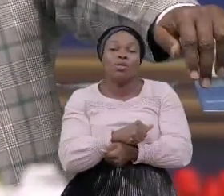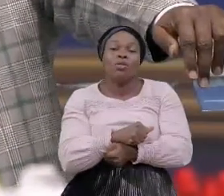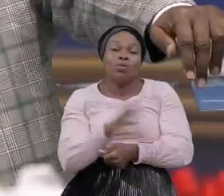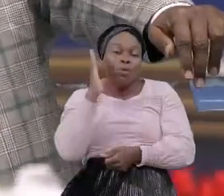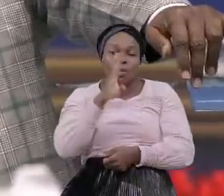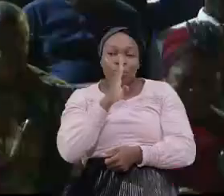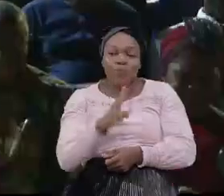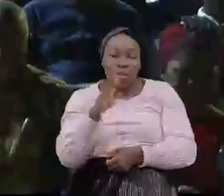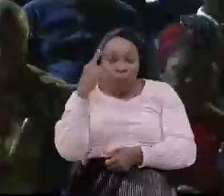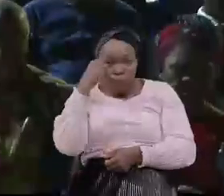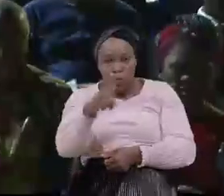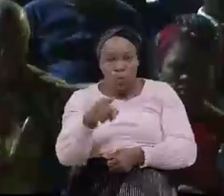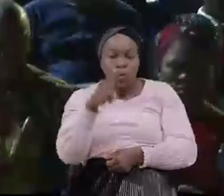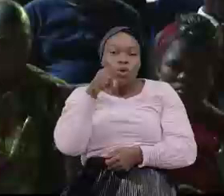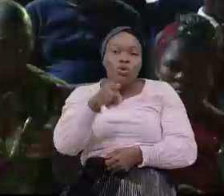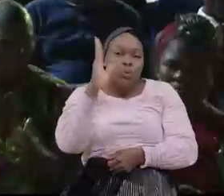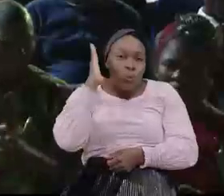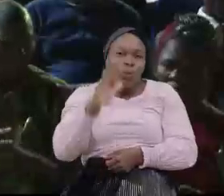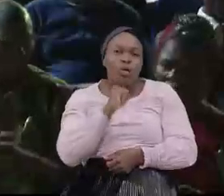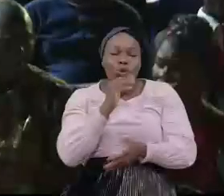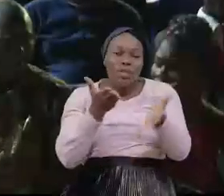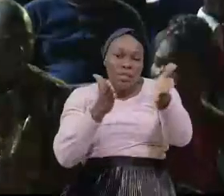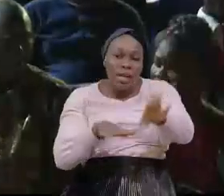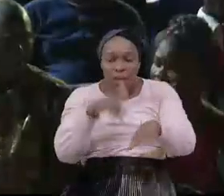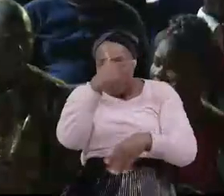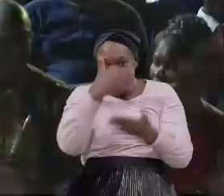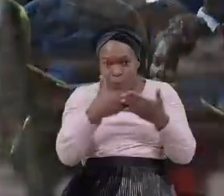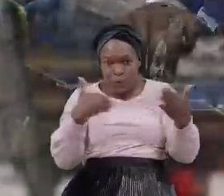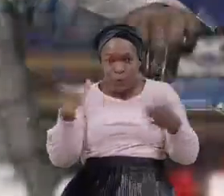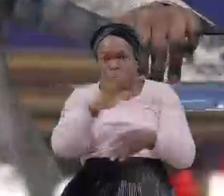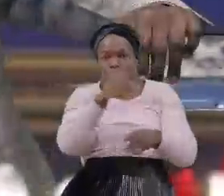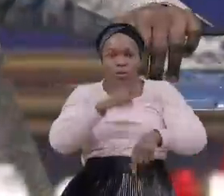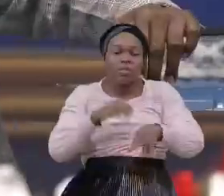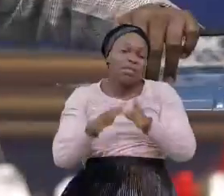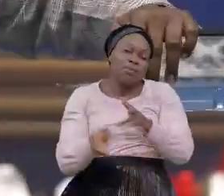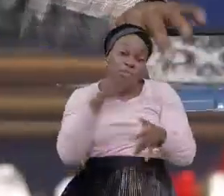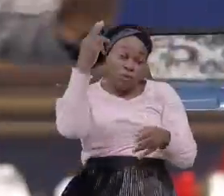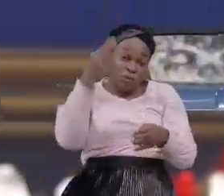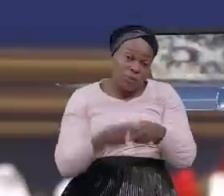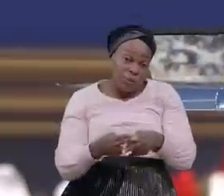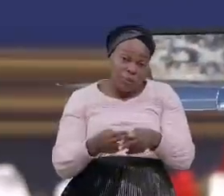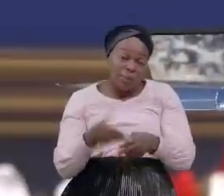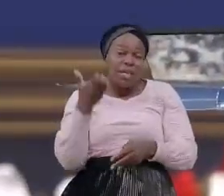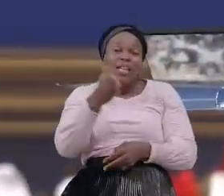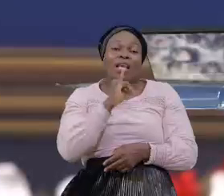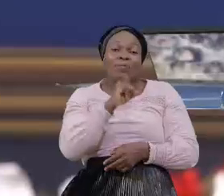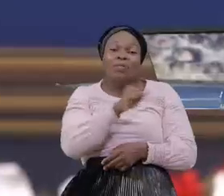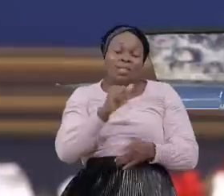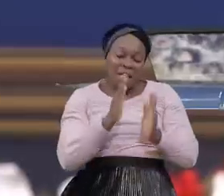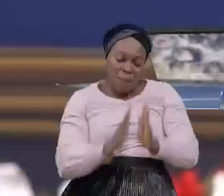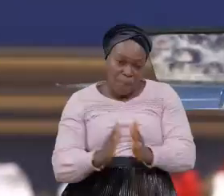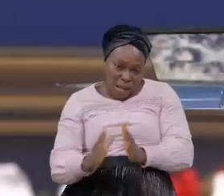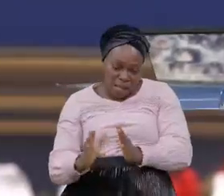time. There's a plan, there's a program, there's a project that you and